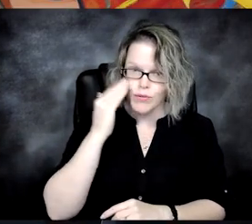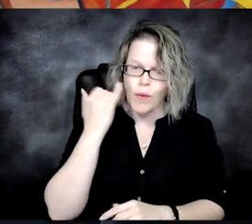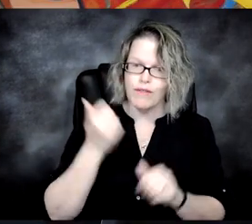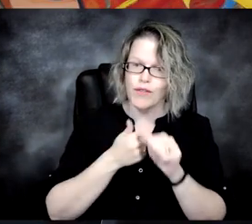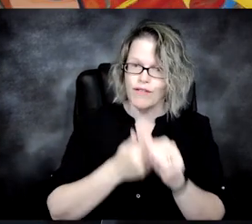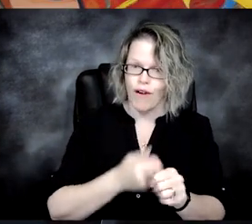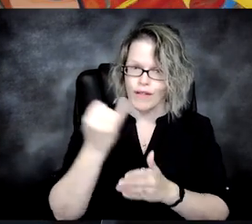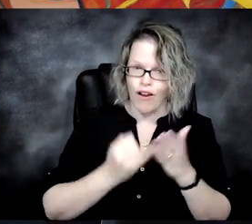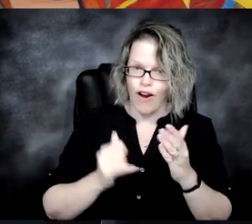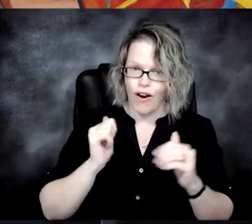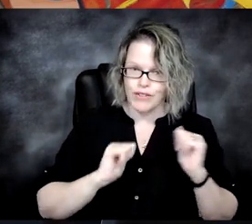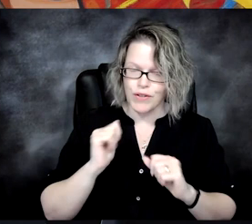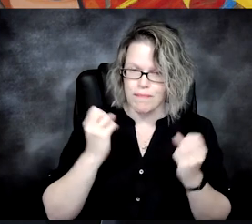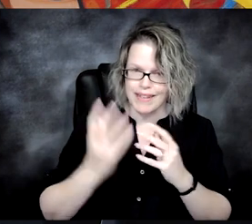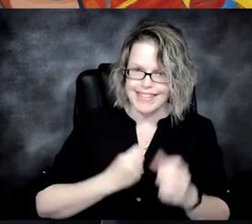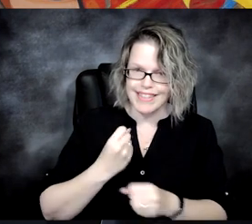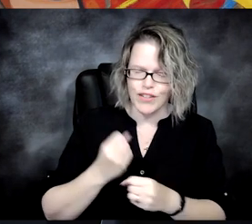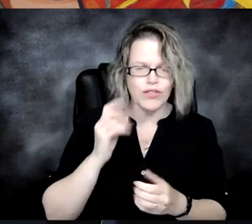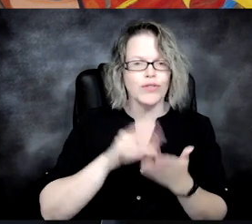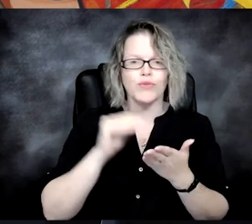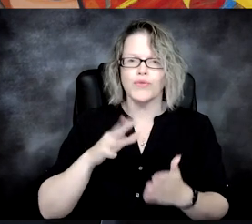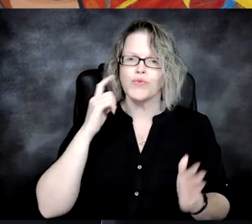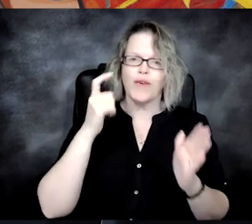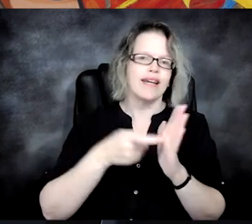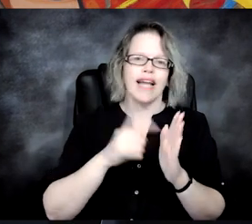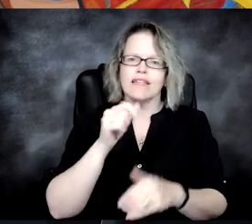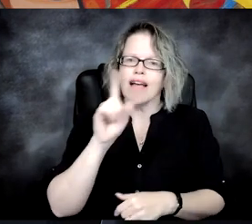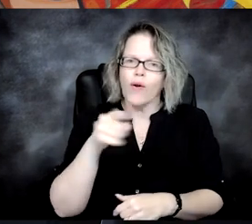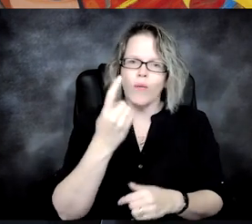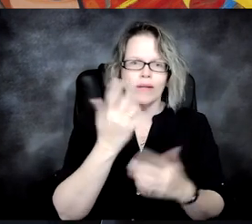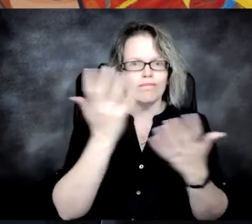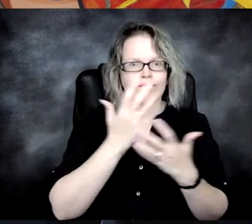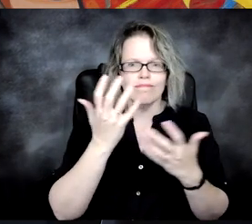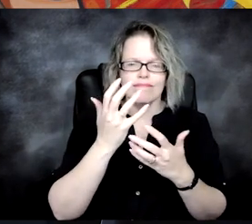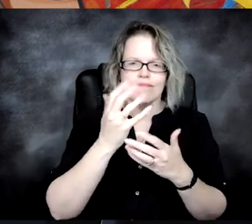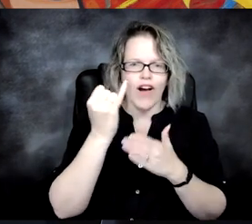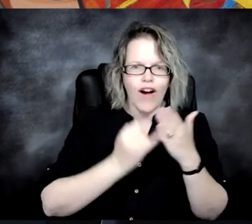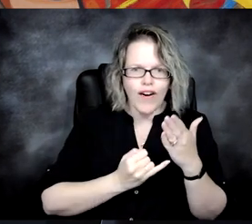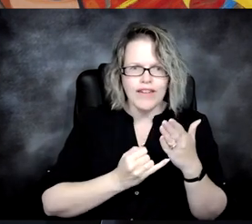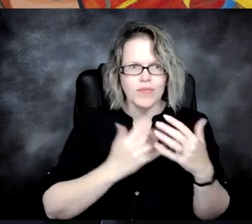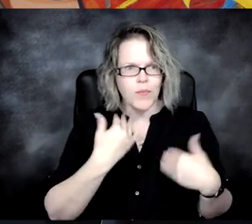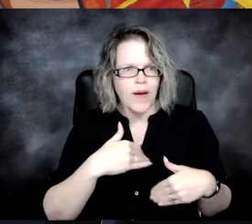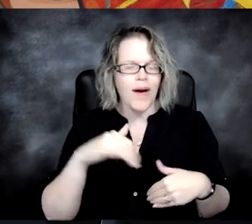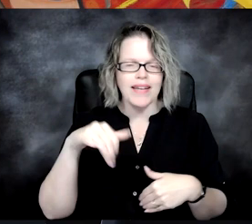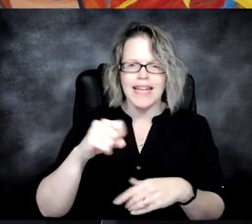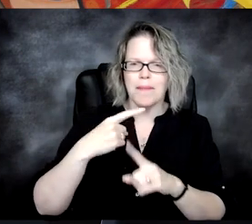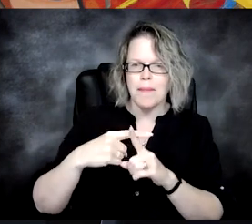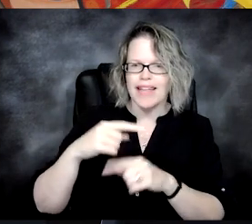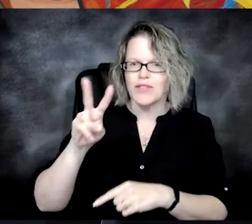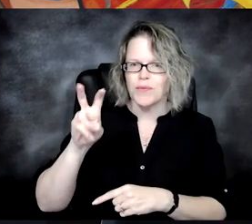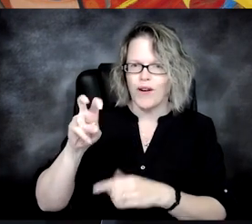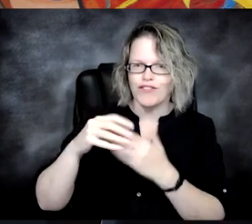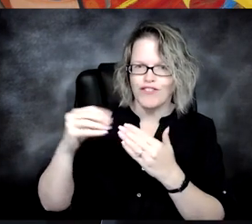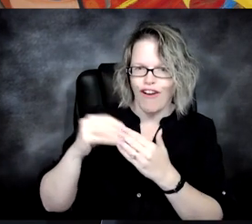following the art show for years, students are really recognized, not just for the incredible art, but there's a $200 scholarship or gift that comes with it. They